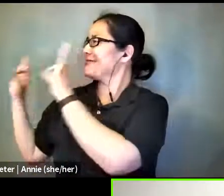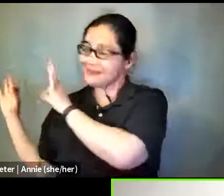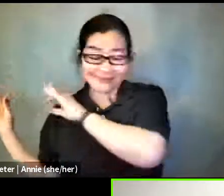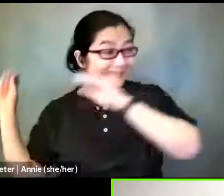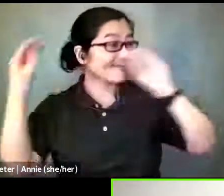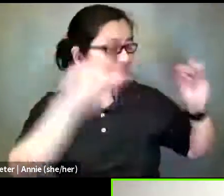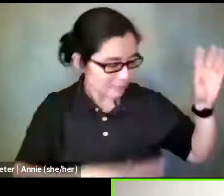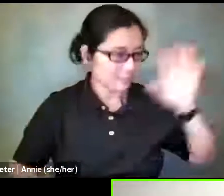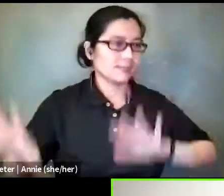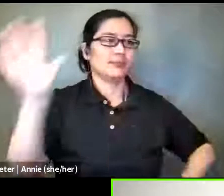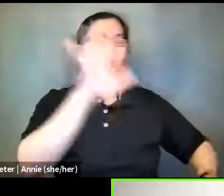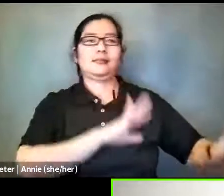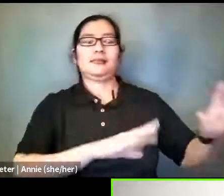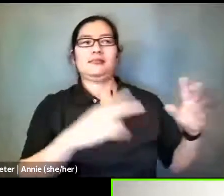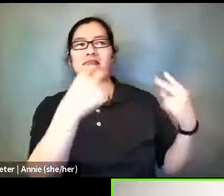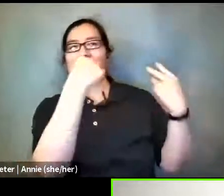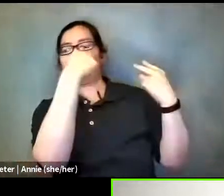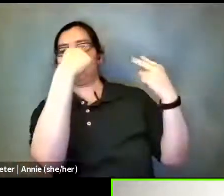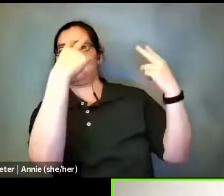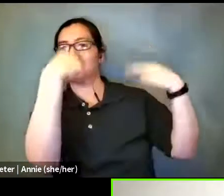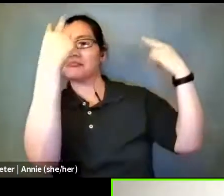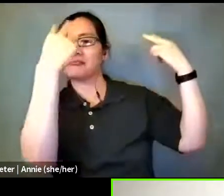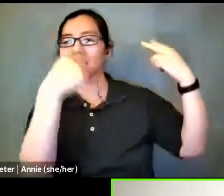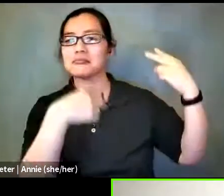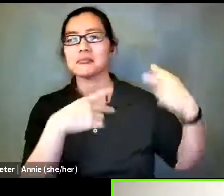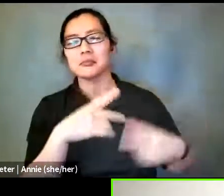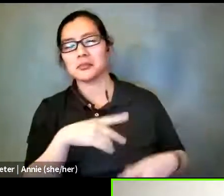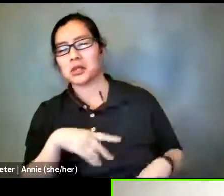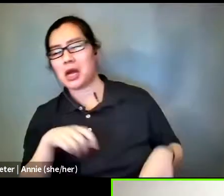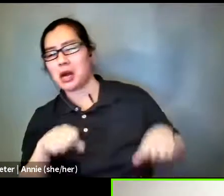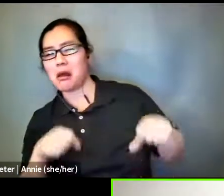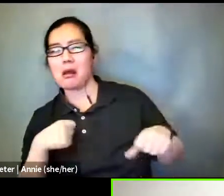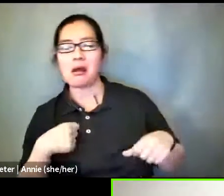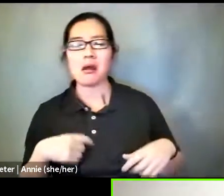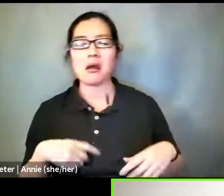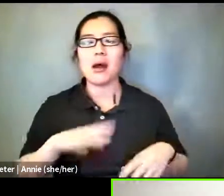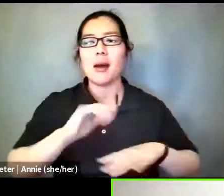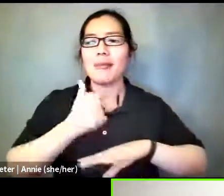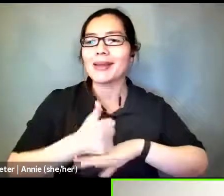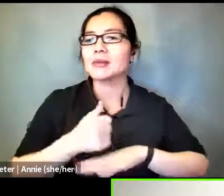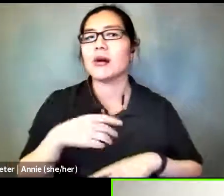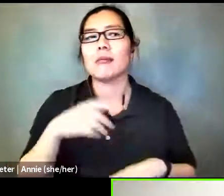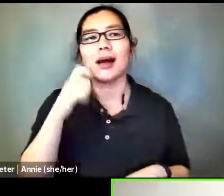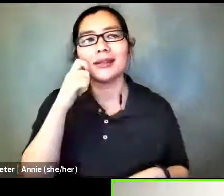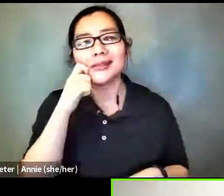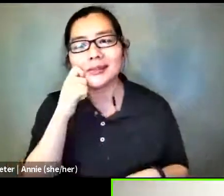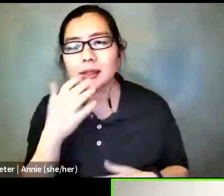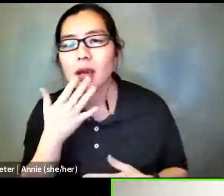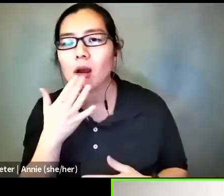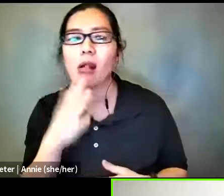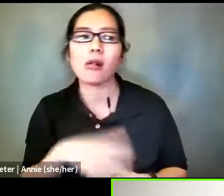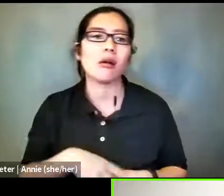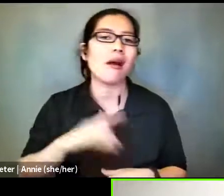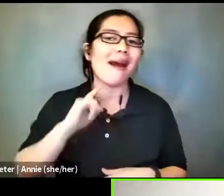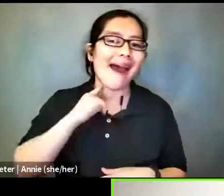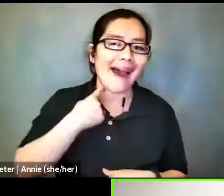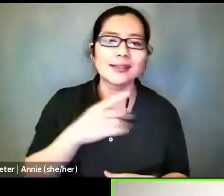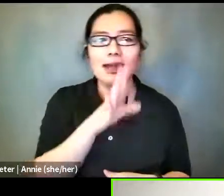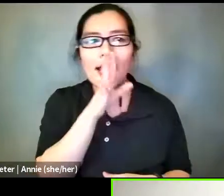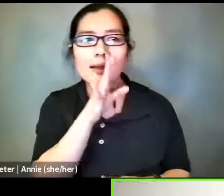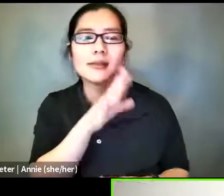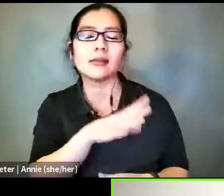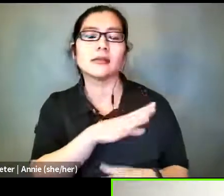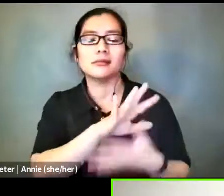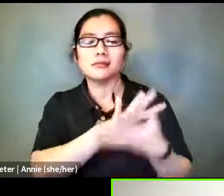my appearance, my skin color, or my accent, and becoming a parent really kind